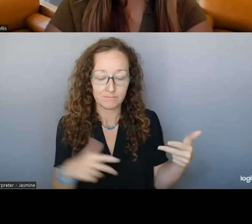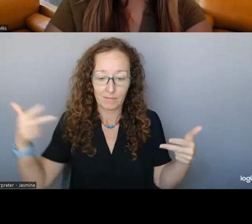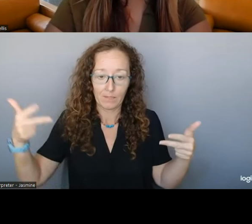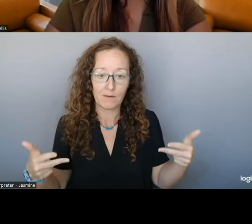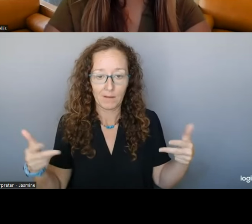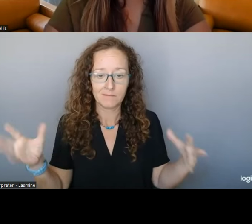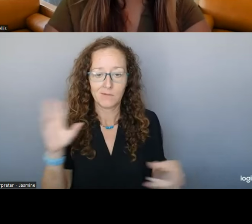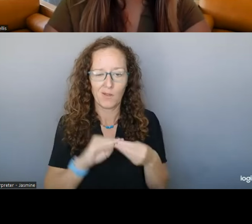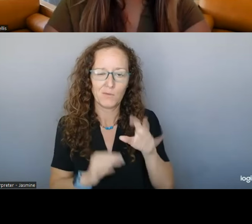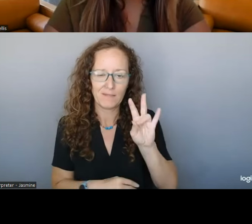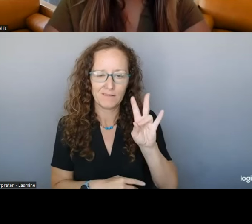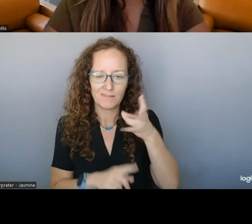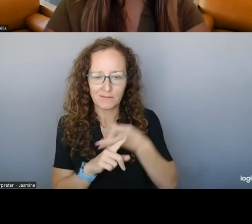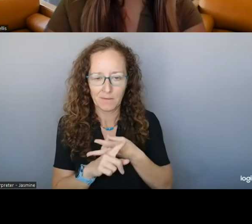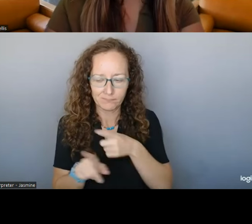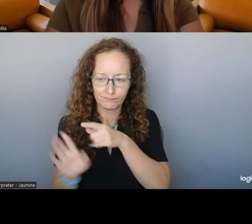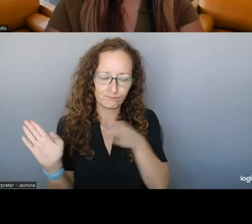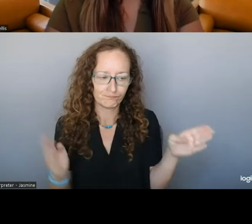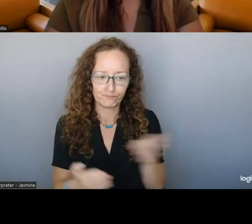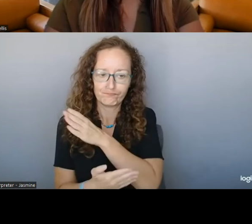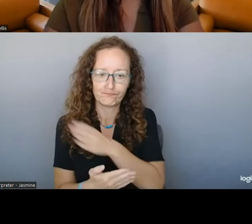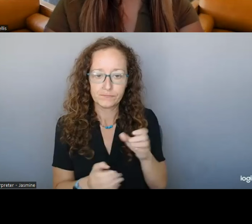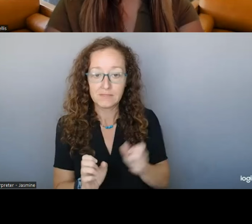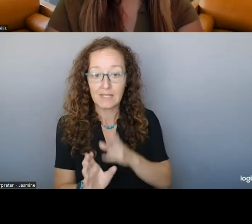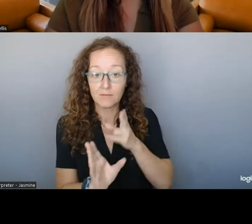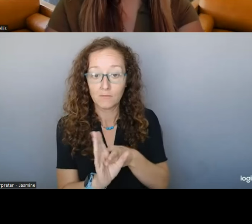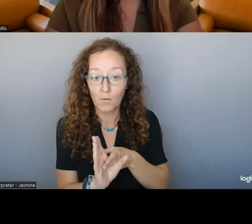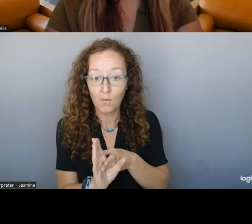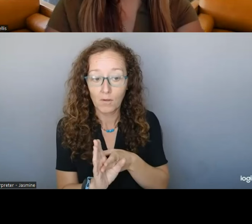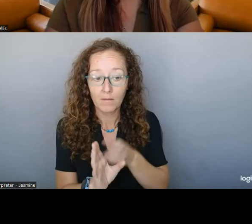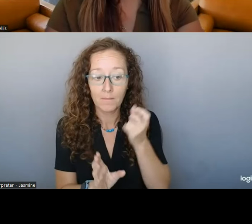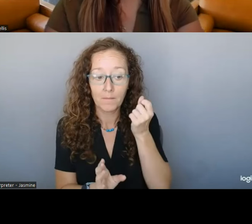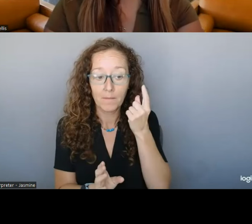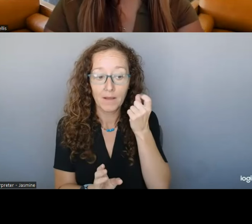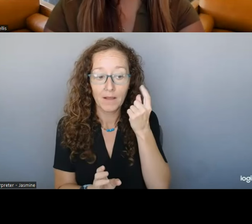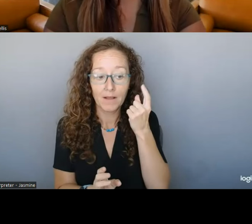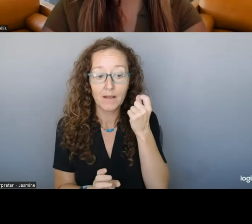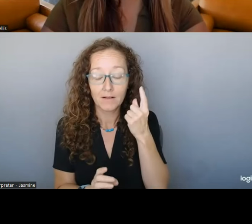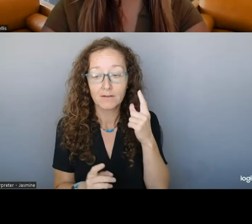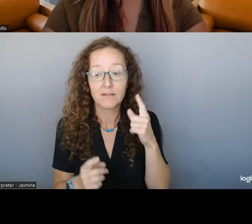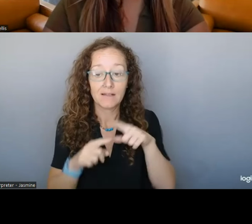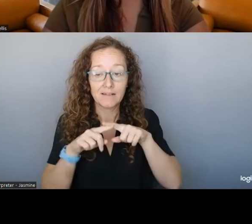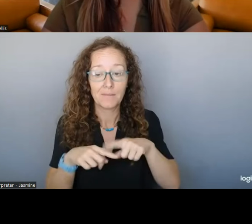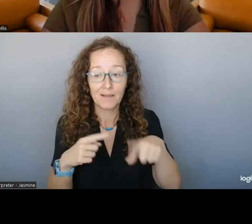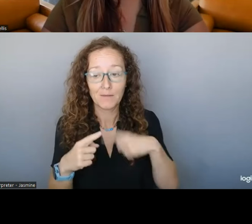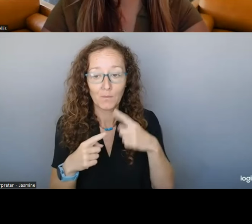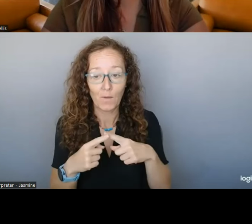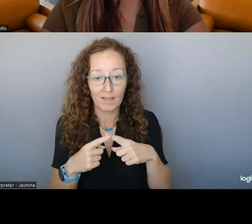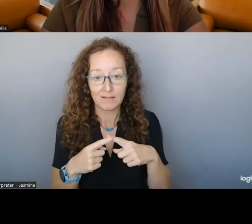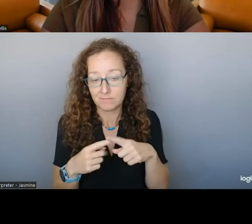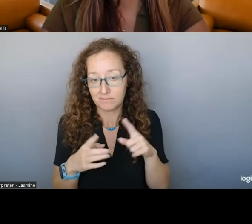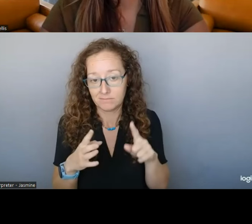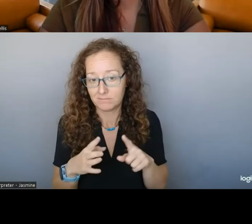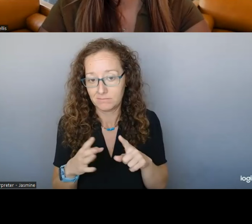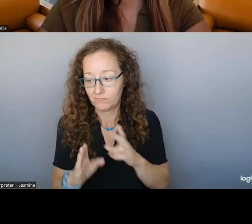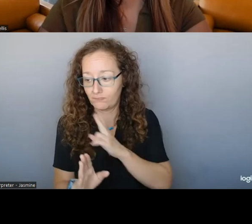period. However, when you do enroll, does make a difference of when your coverage will begin. We're going to take a look at that on the next slide.